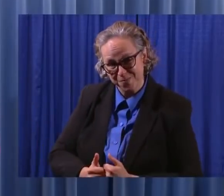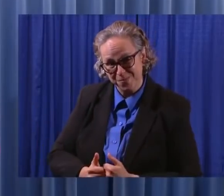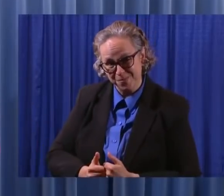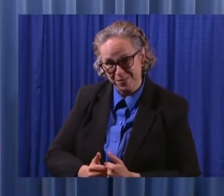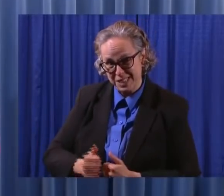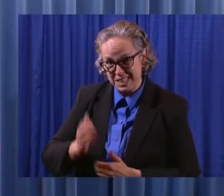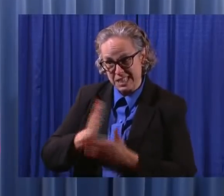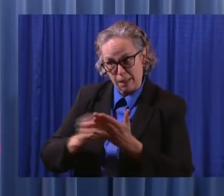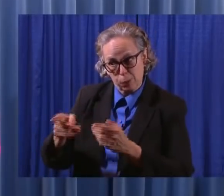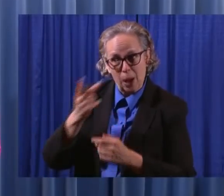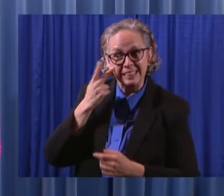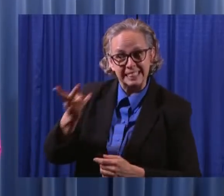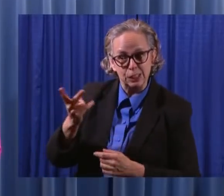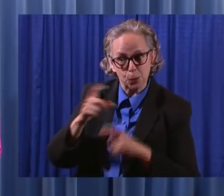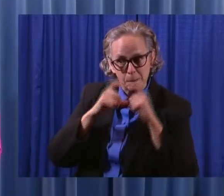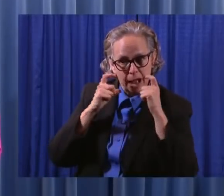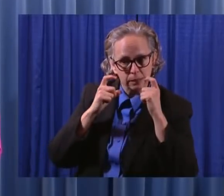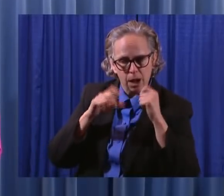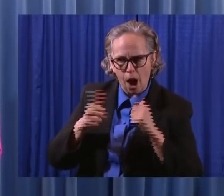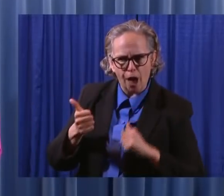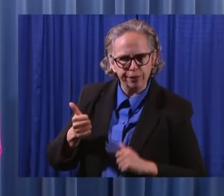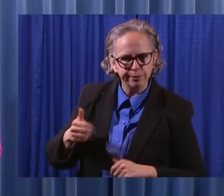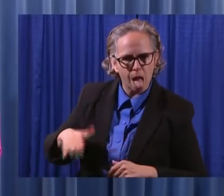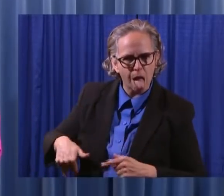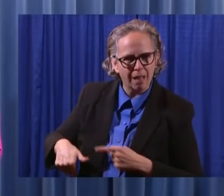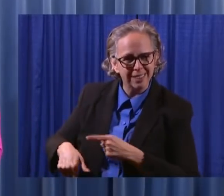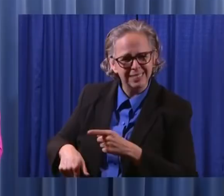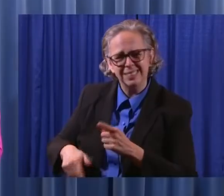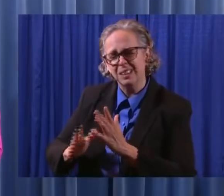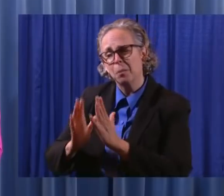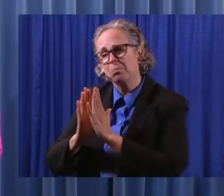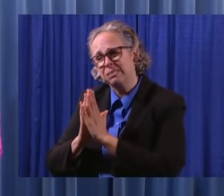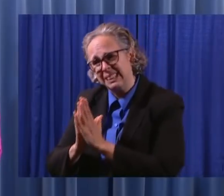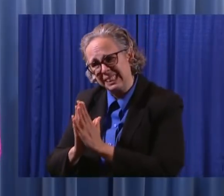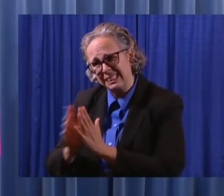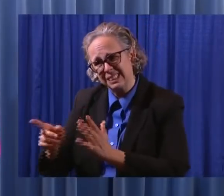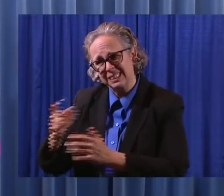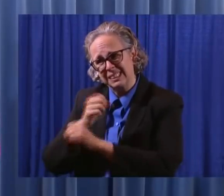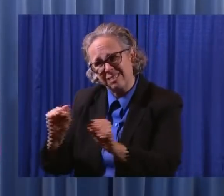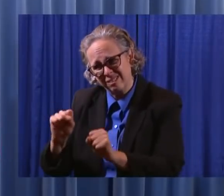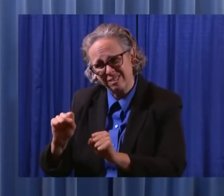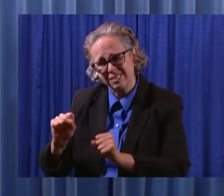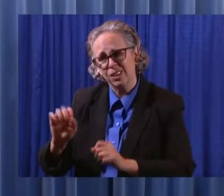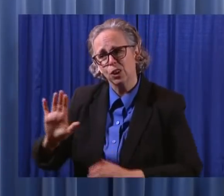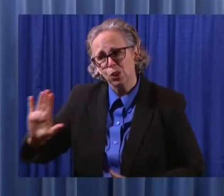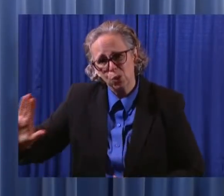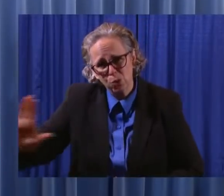were not. We would just ask you again, we are, all, as a people in this state,